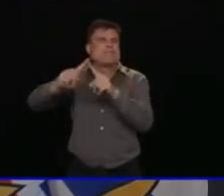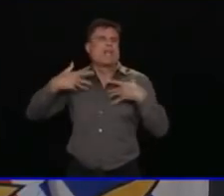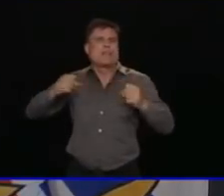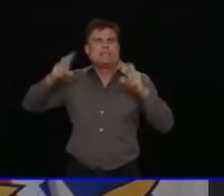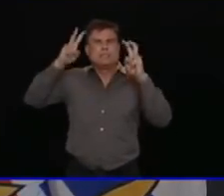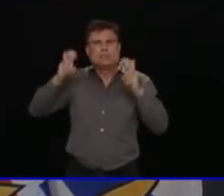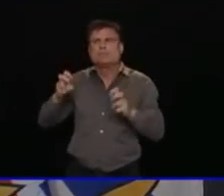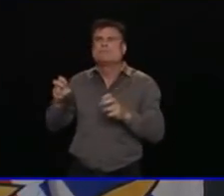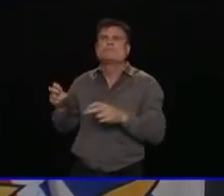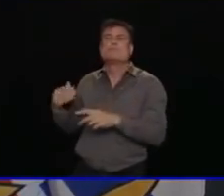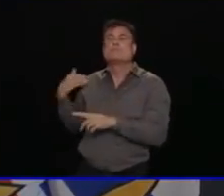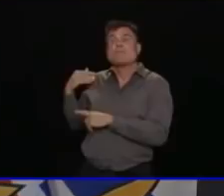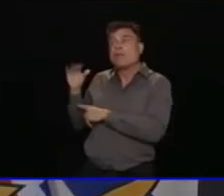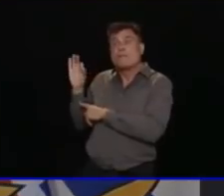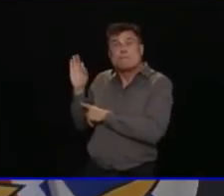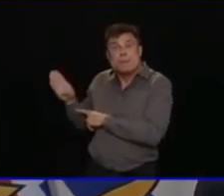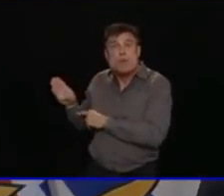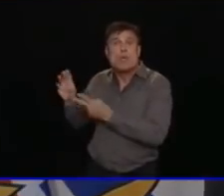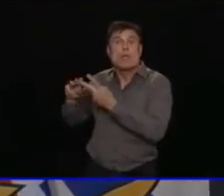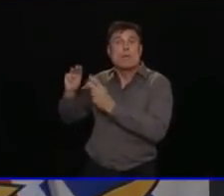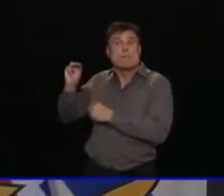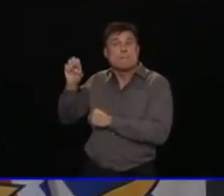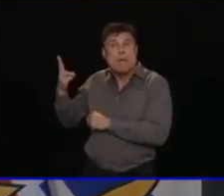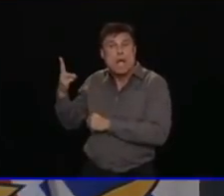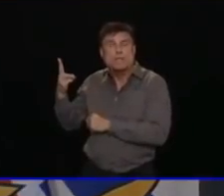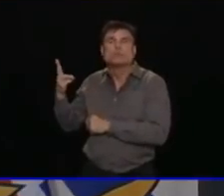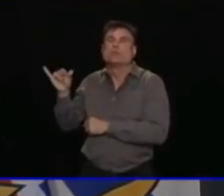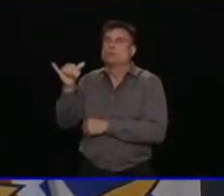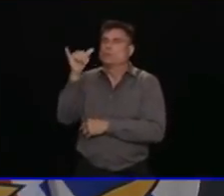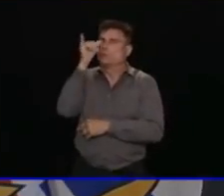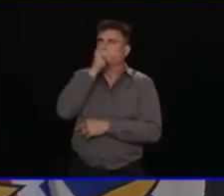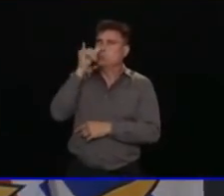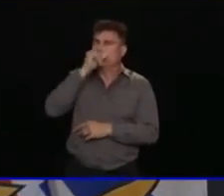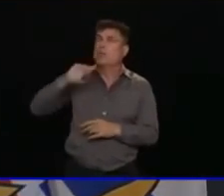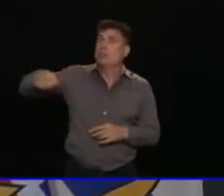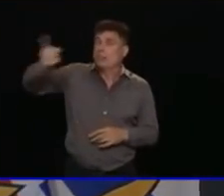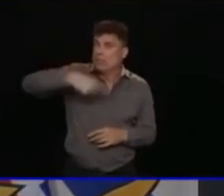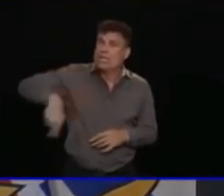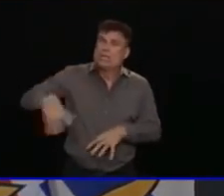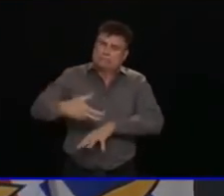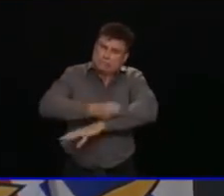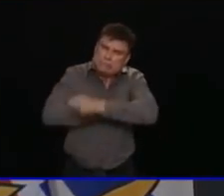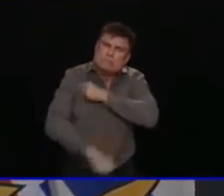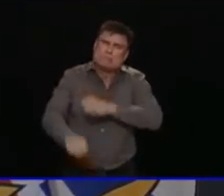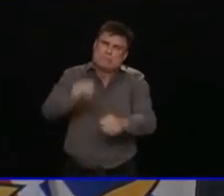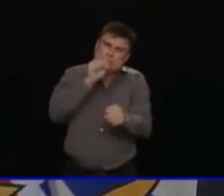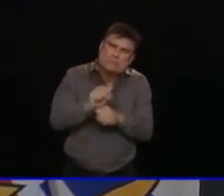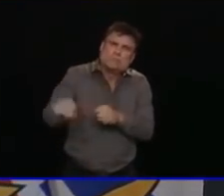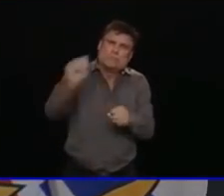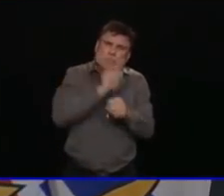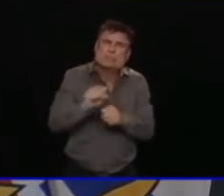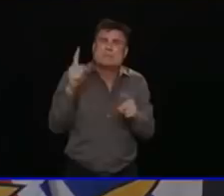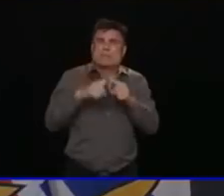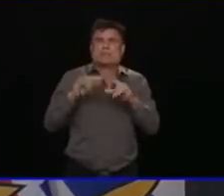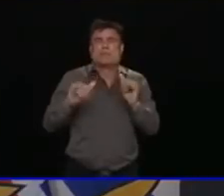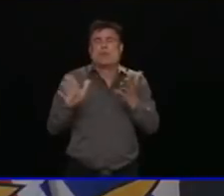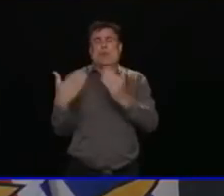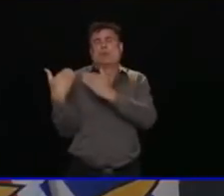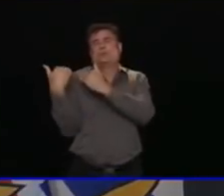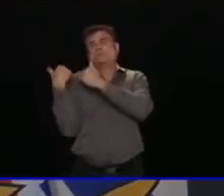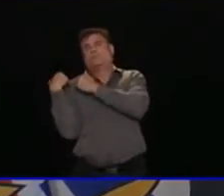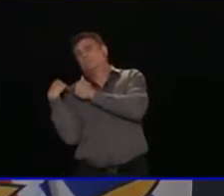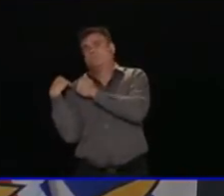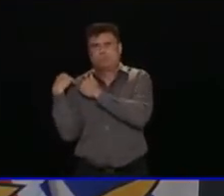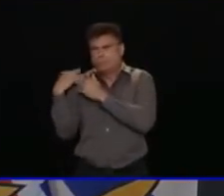the opportunity to take other measures. And it is as important today as it was then. Equally, so are the measures